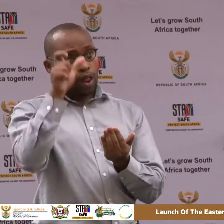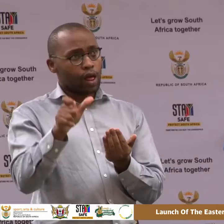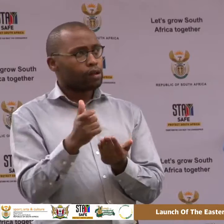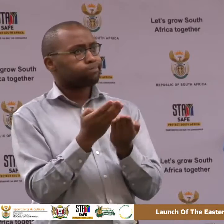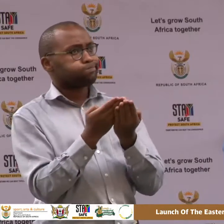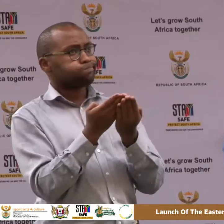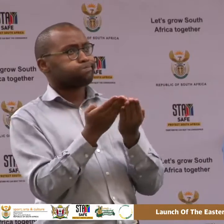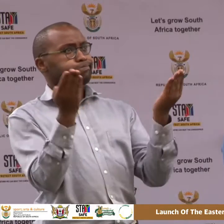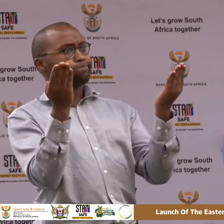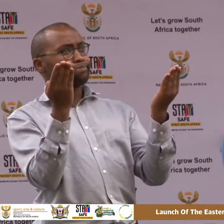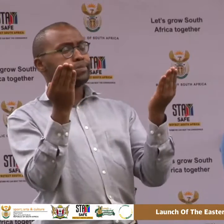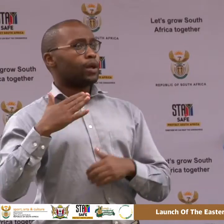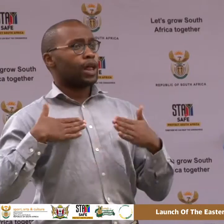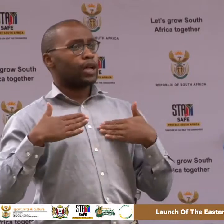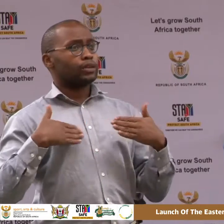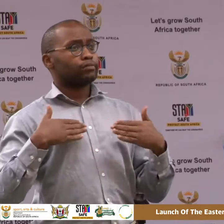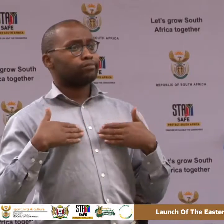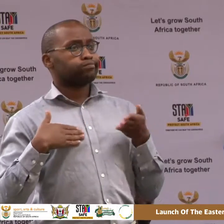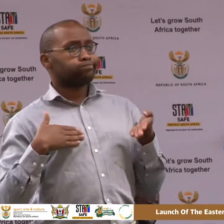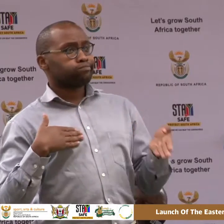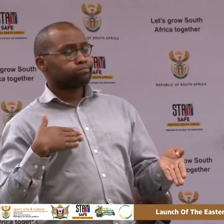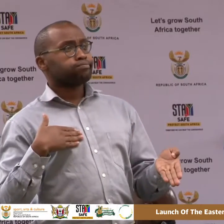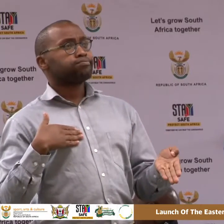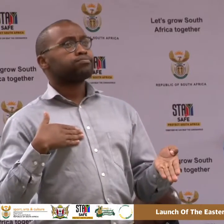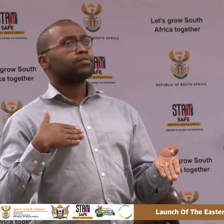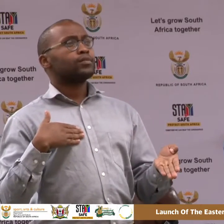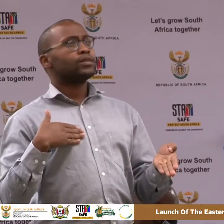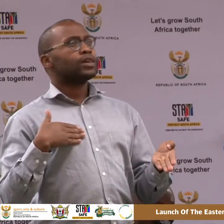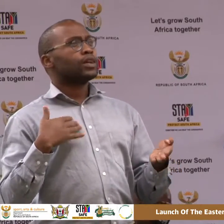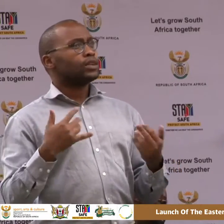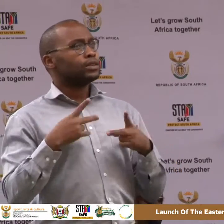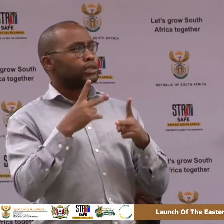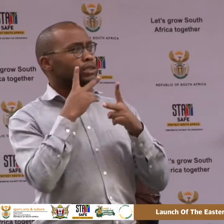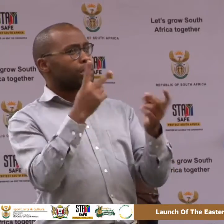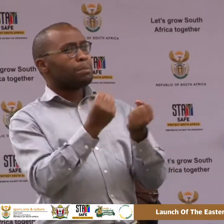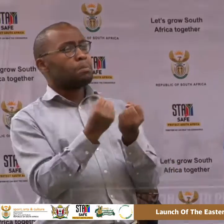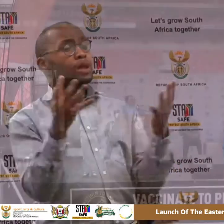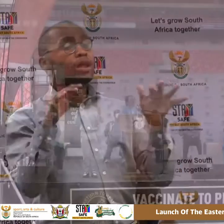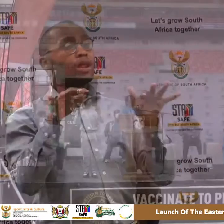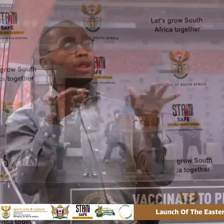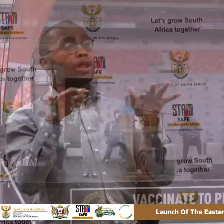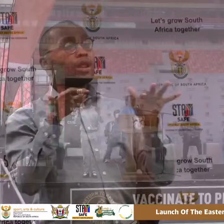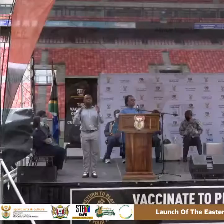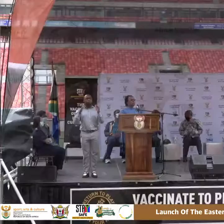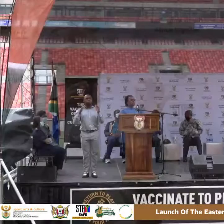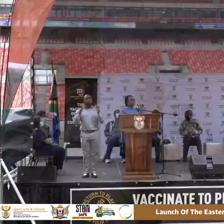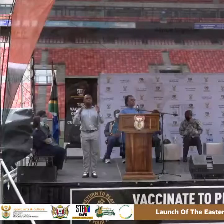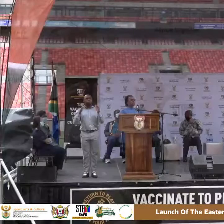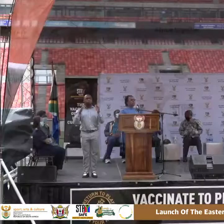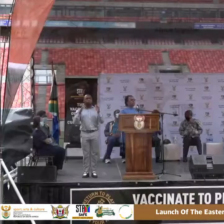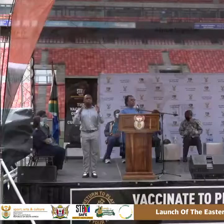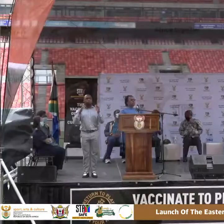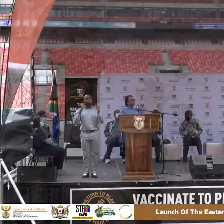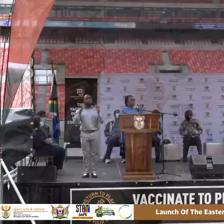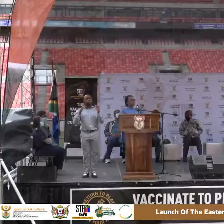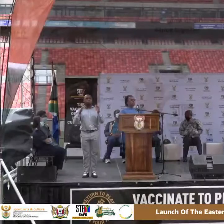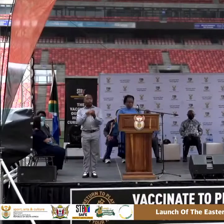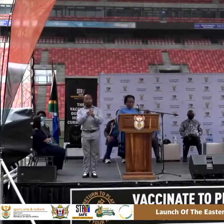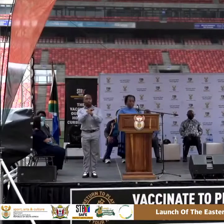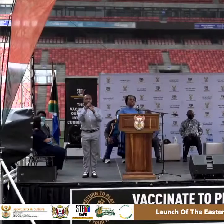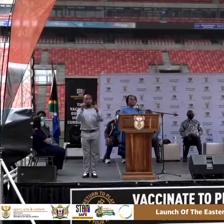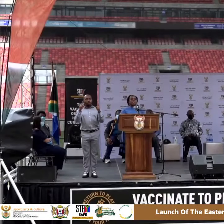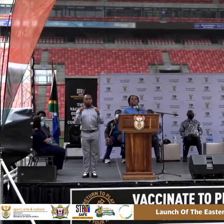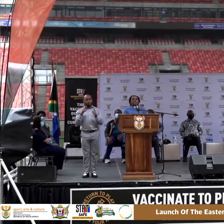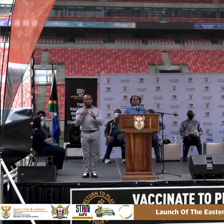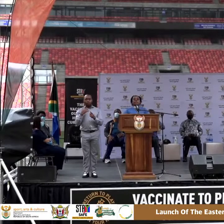our government, the ministry, make sure that we witness the continued saving of the people's